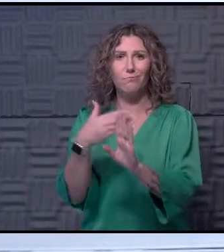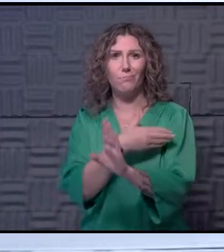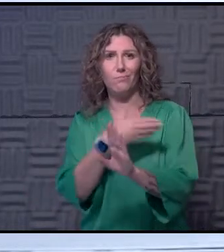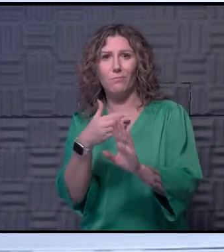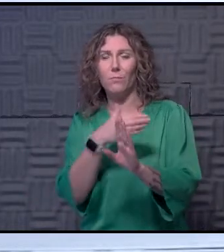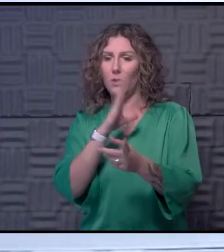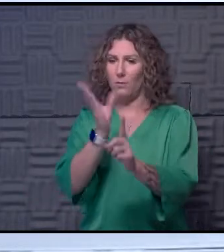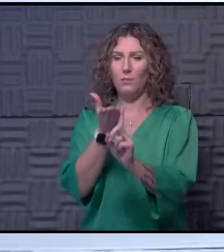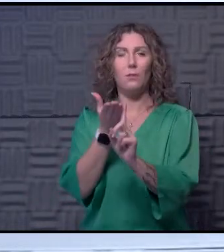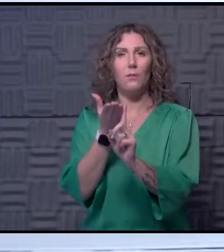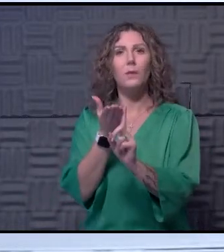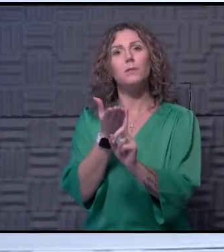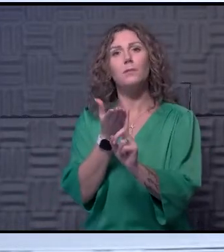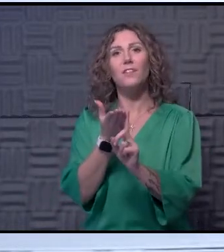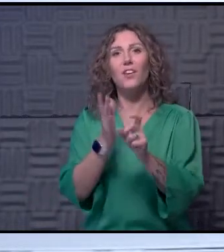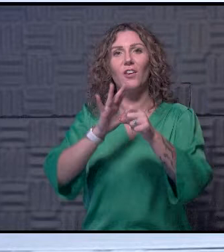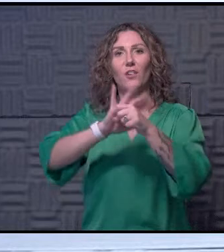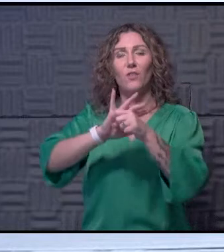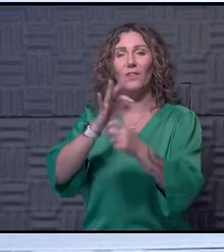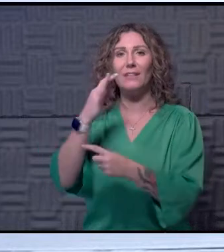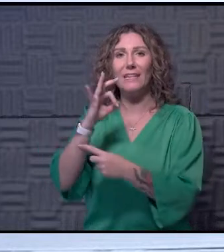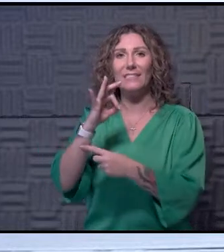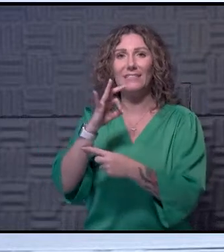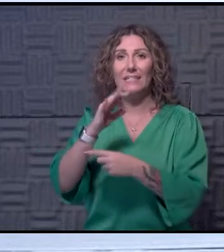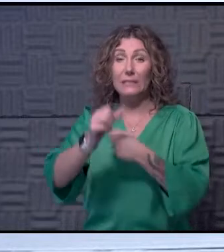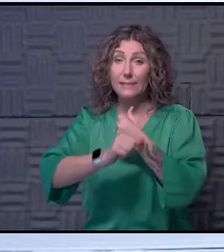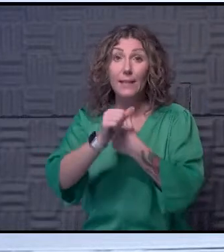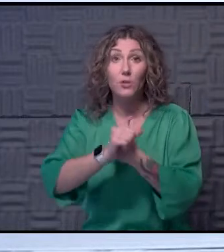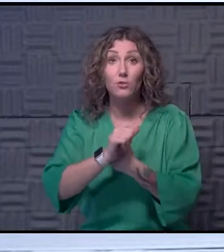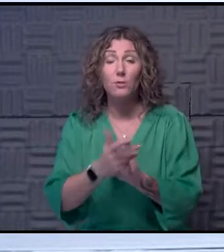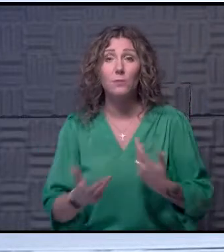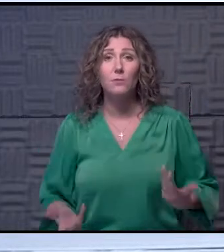be convincing them that COVID-19 is dangerous.